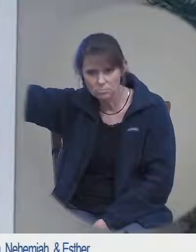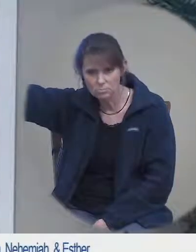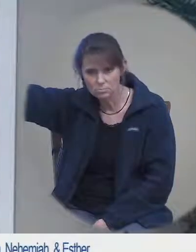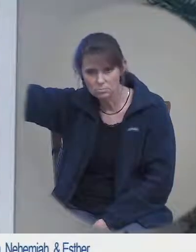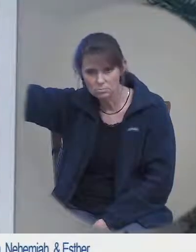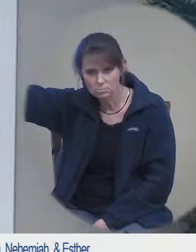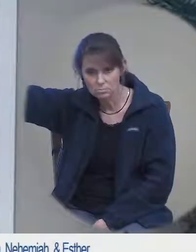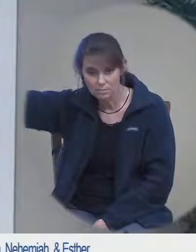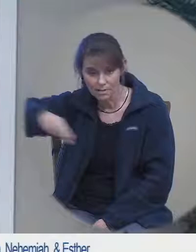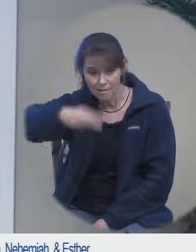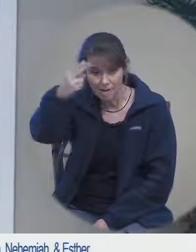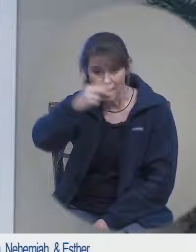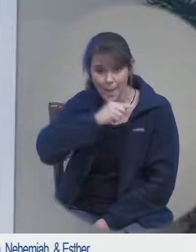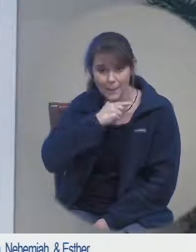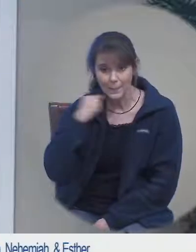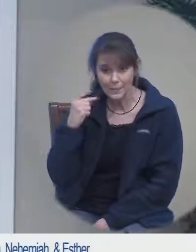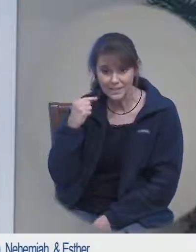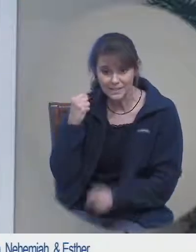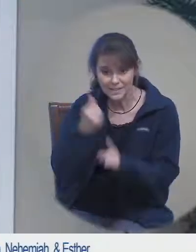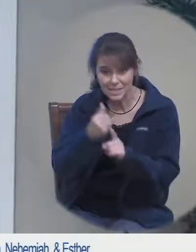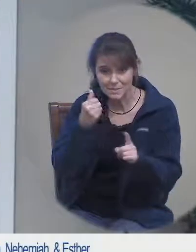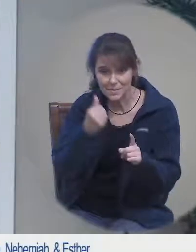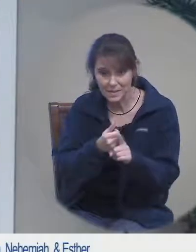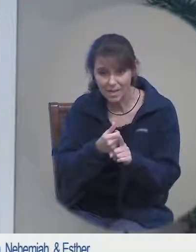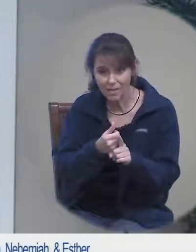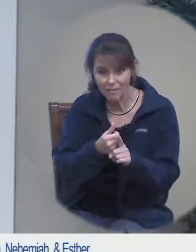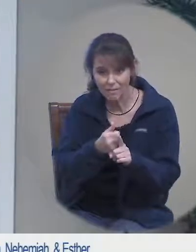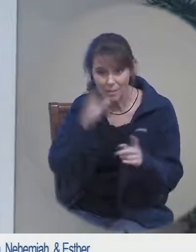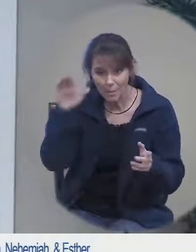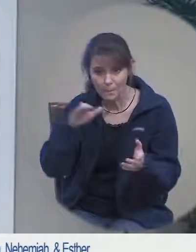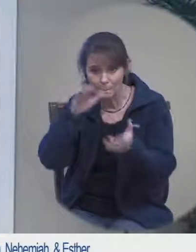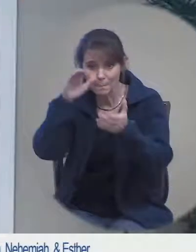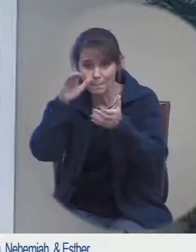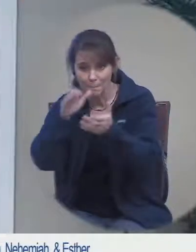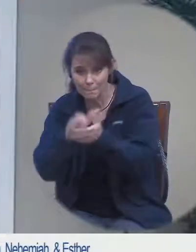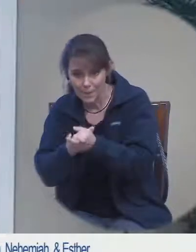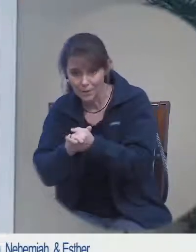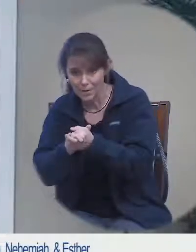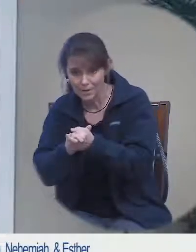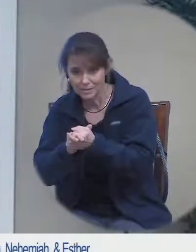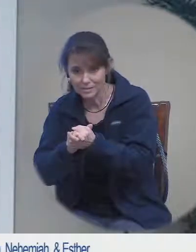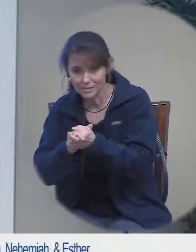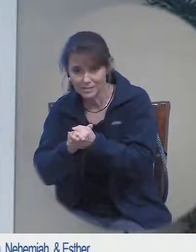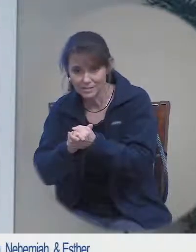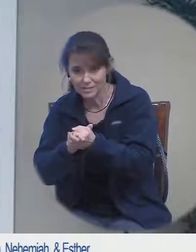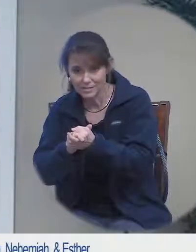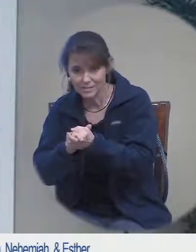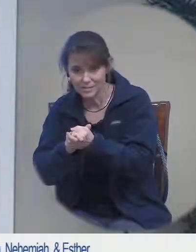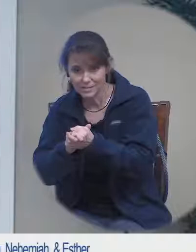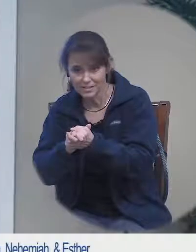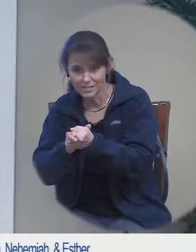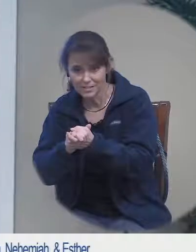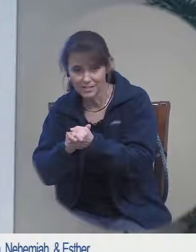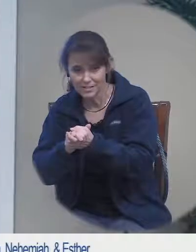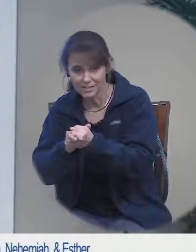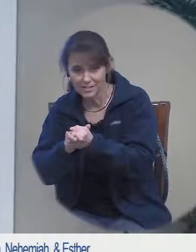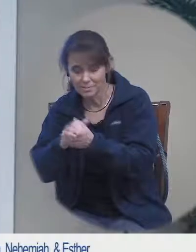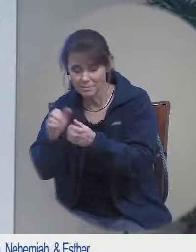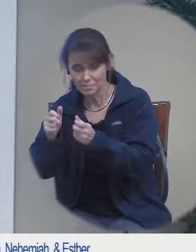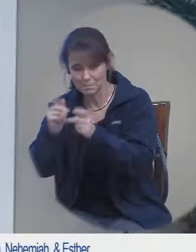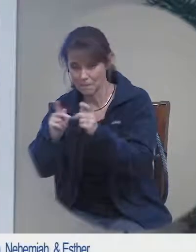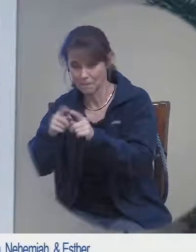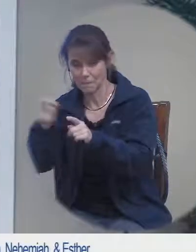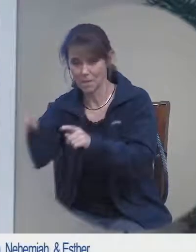married to one of the people that God had a prohibition against. Now, I just want to mention something quickly about